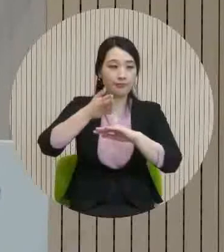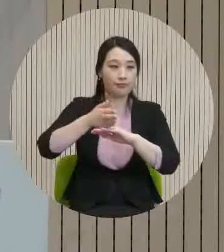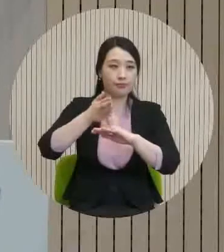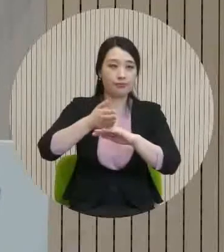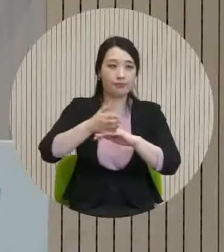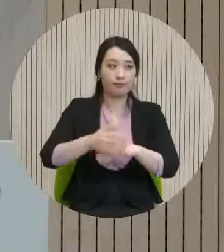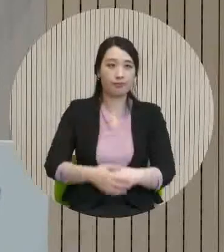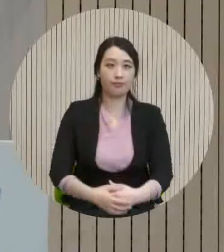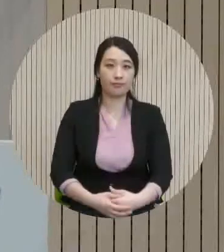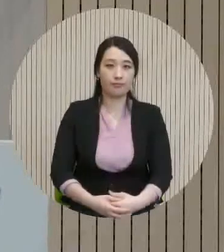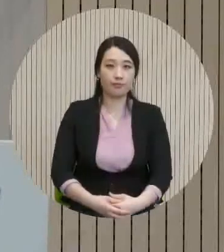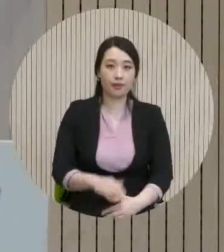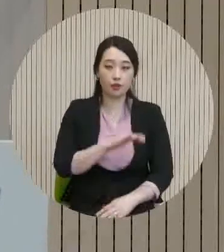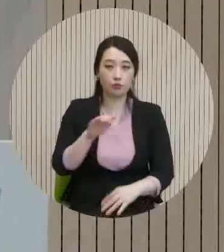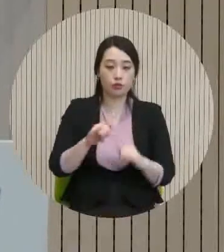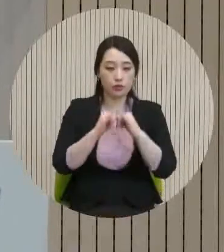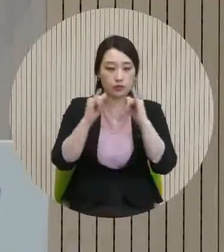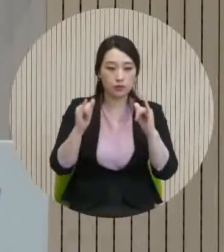Thank you very much.